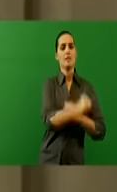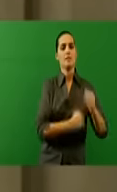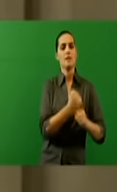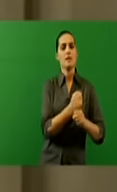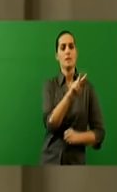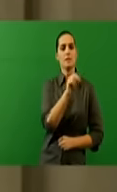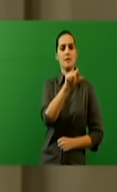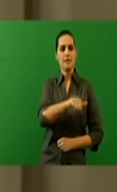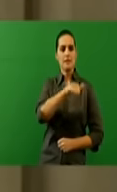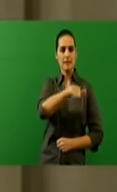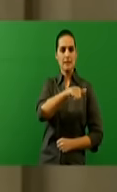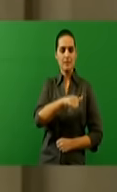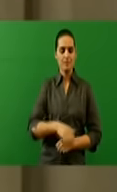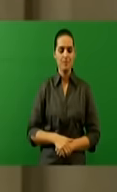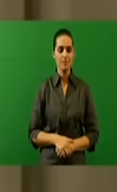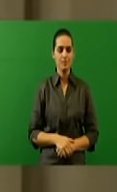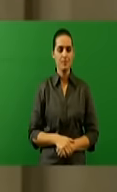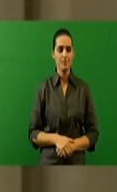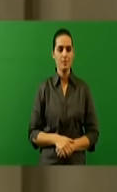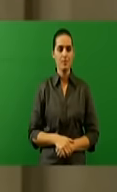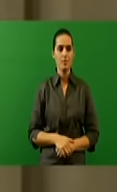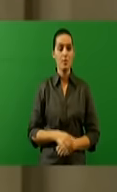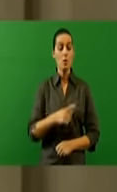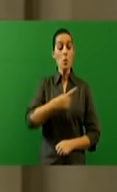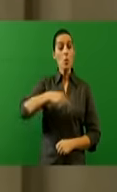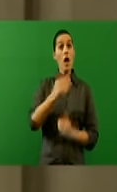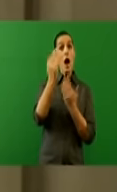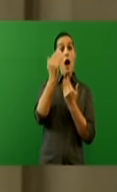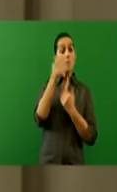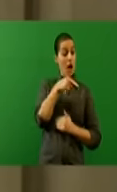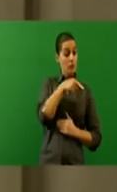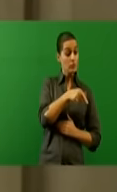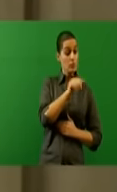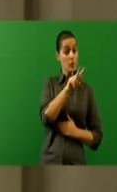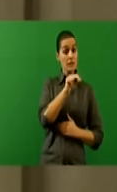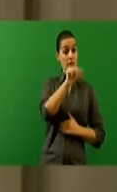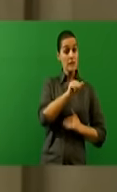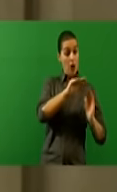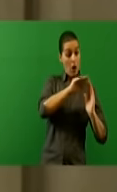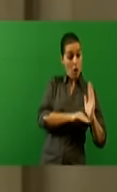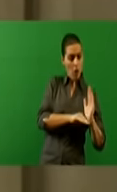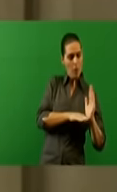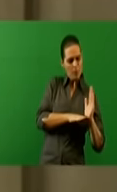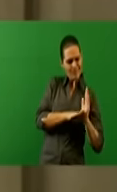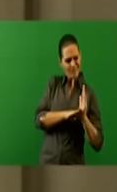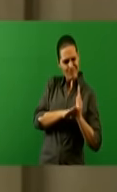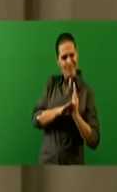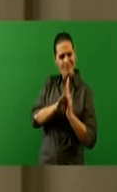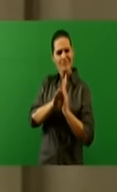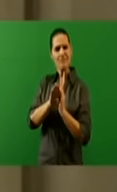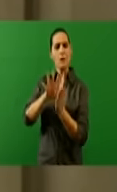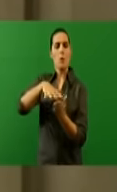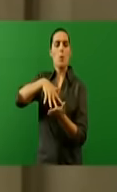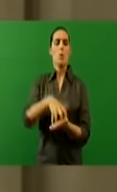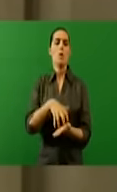anticipated to have been the low point of the cycle, the recovery is expected to be weak. The bank's